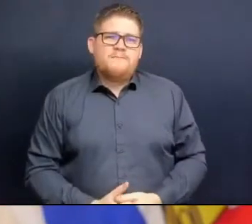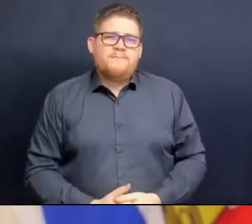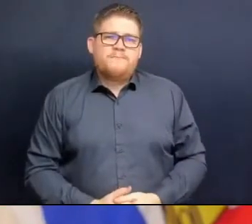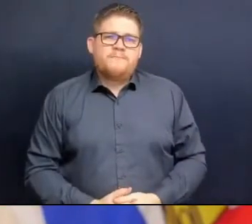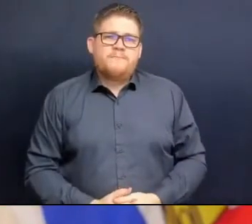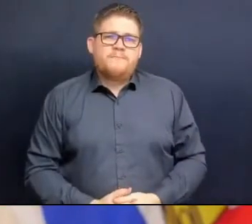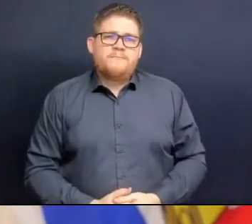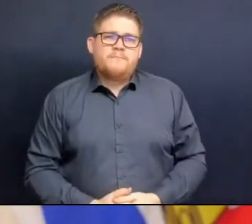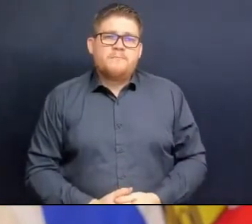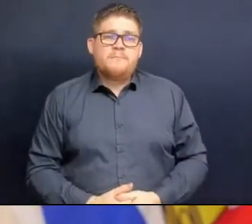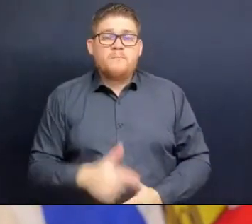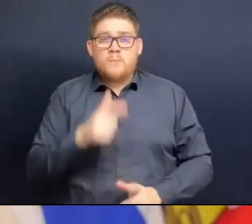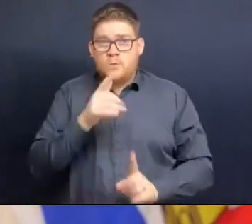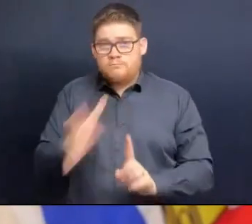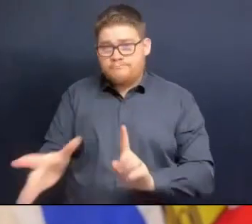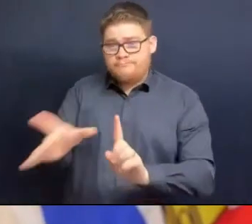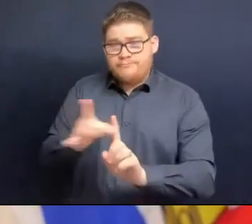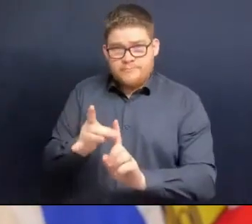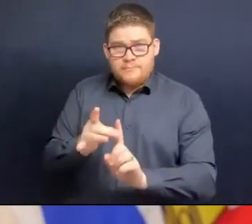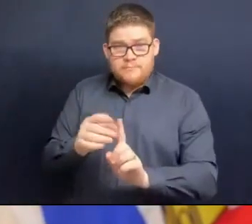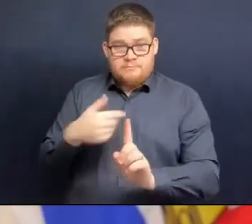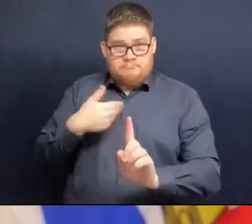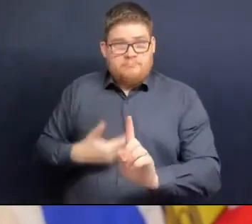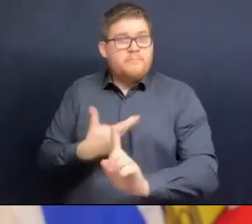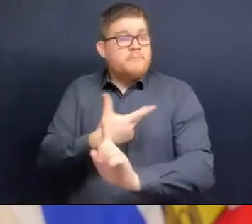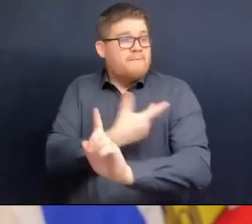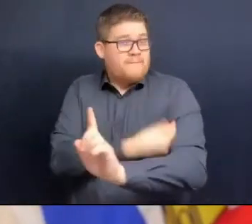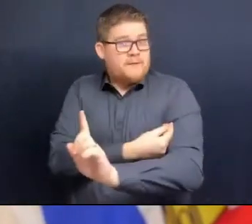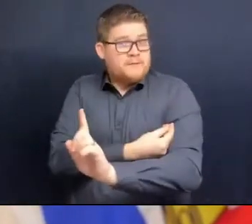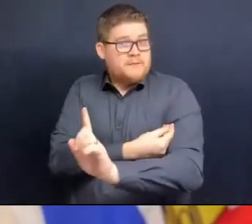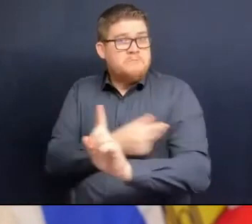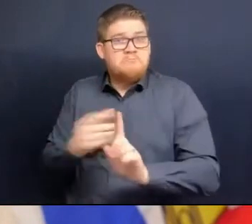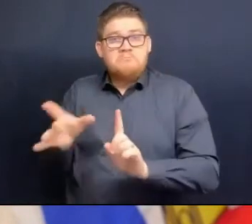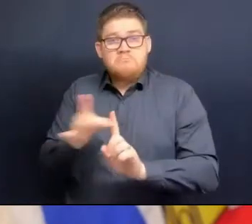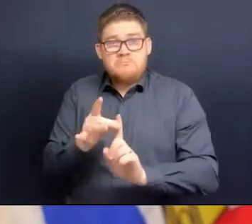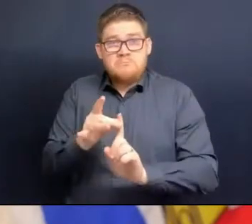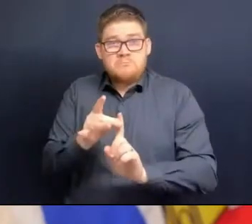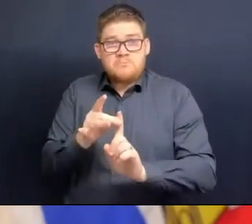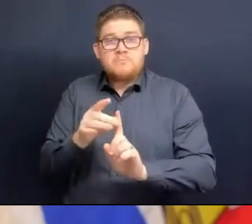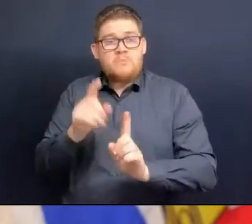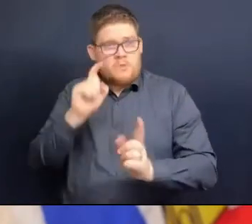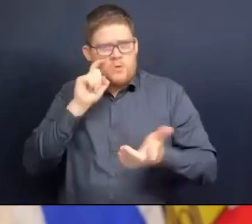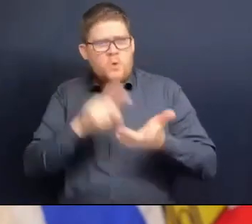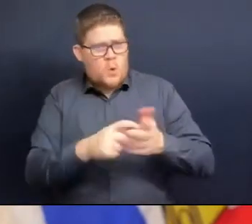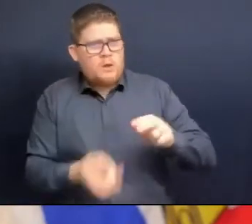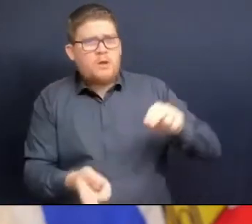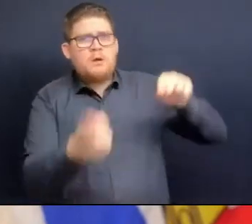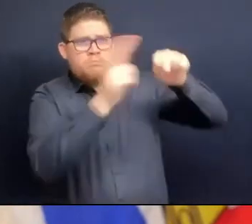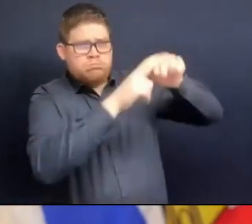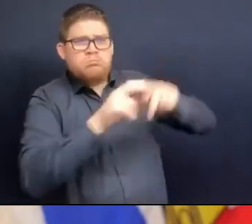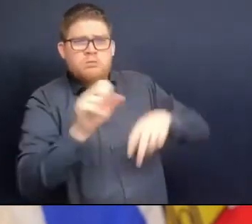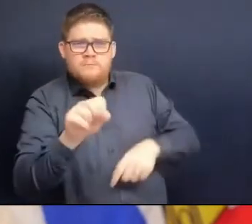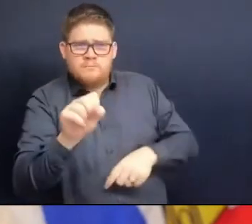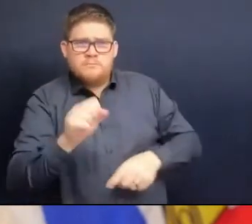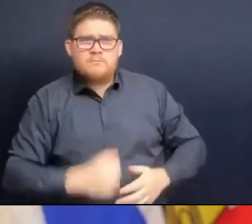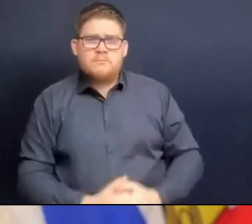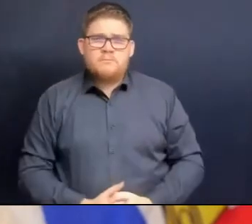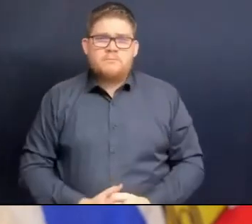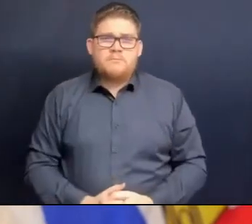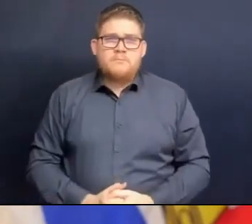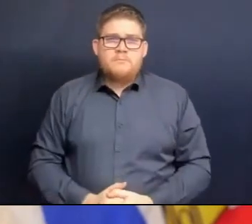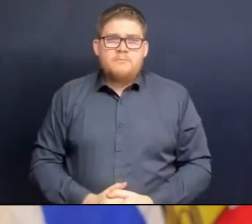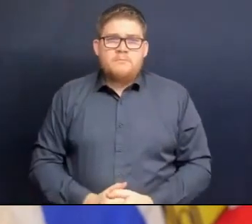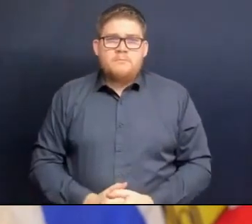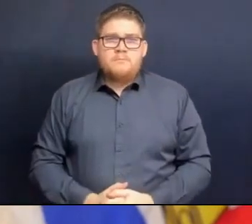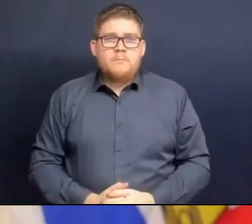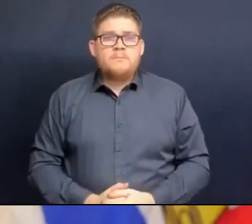has translated into the largest numbers of people in hospital that we have seen, and sadly, largest numbers of